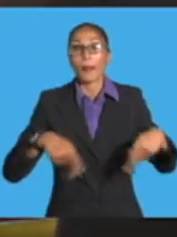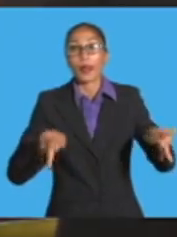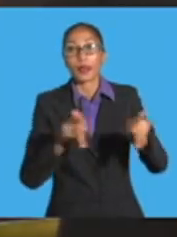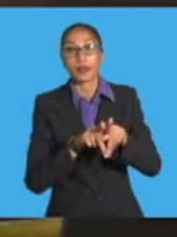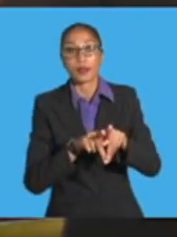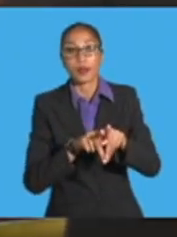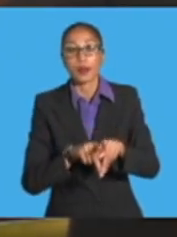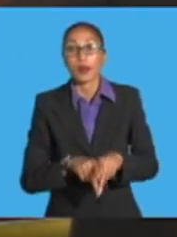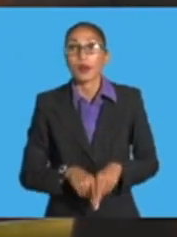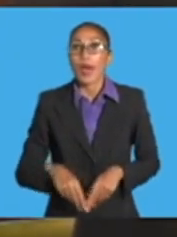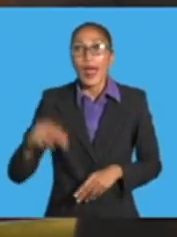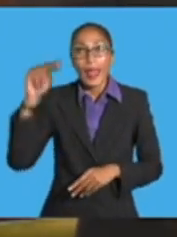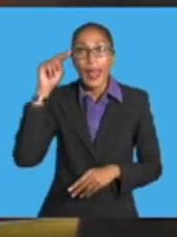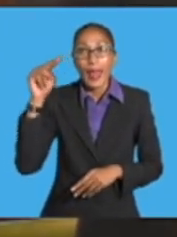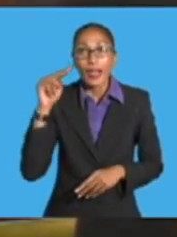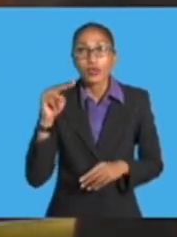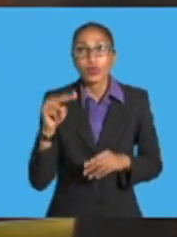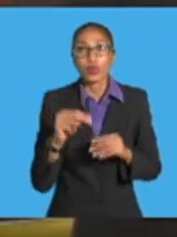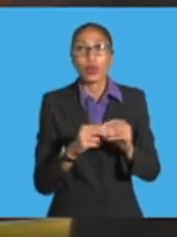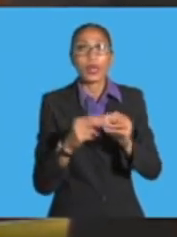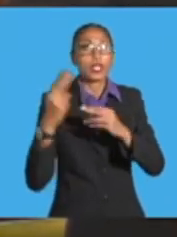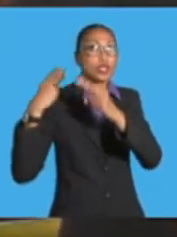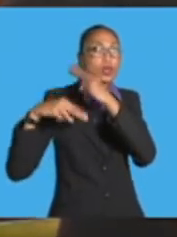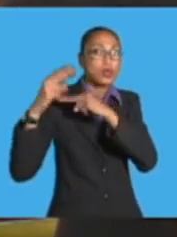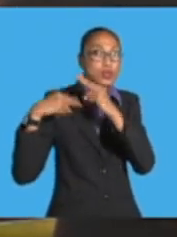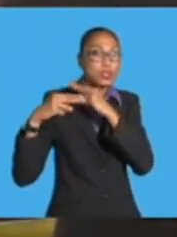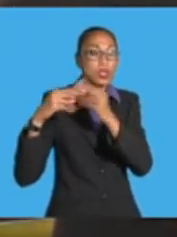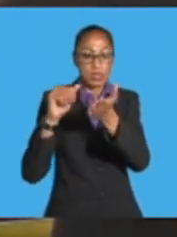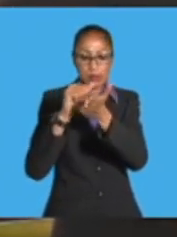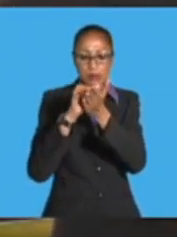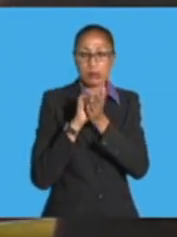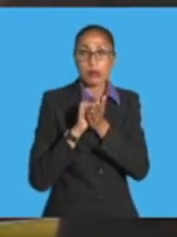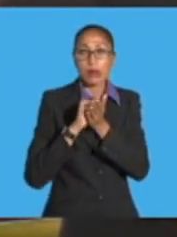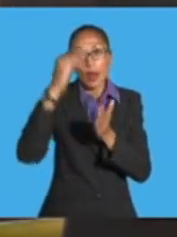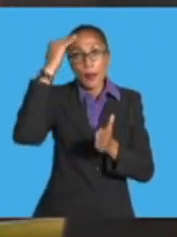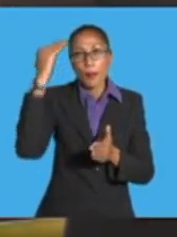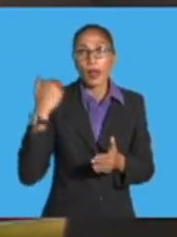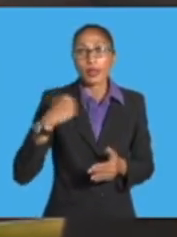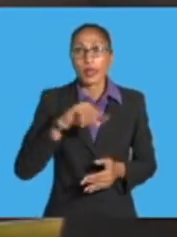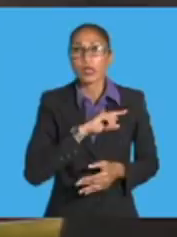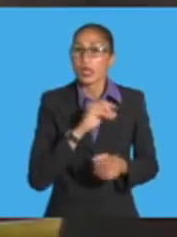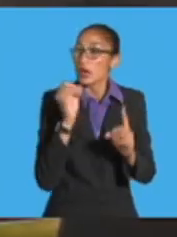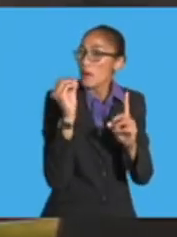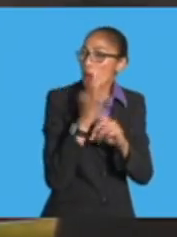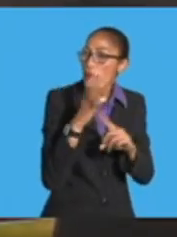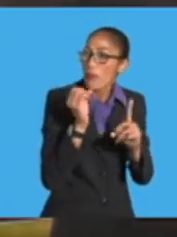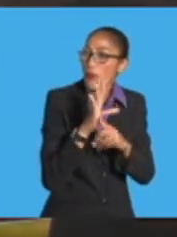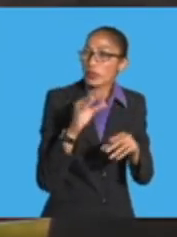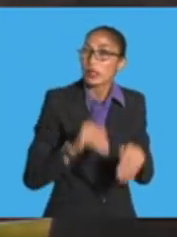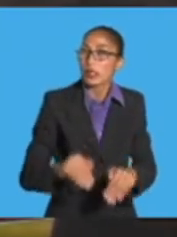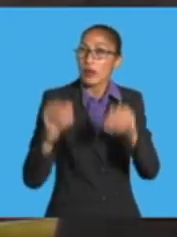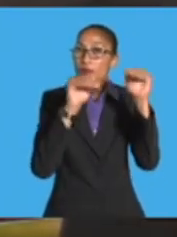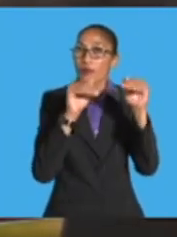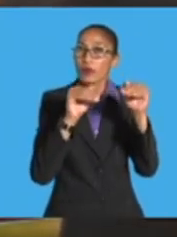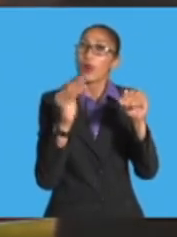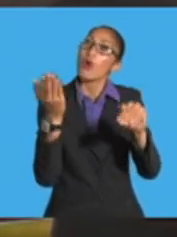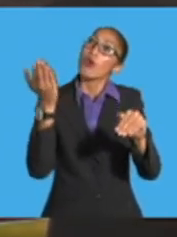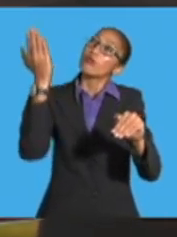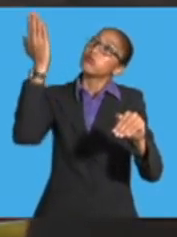National Archives also continue to provide historical records reminding of us important events in years and decades gone